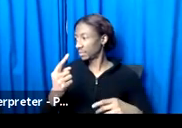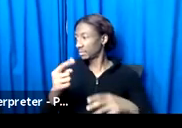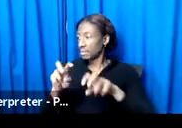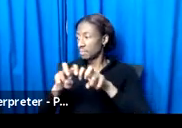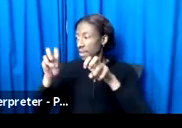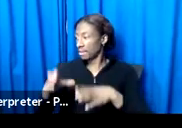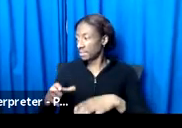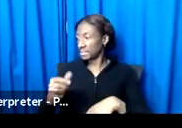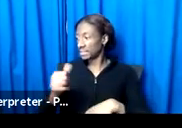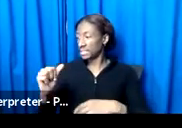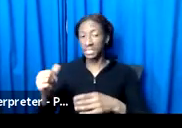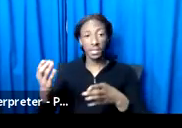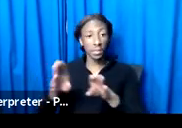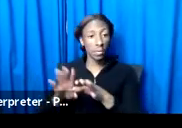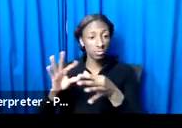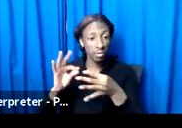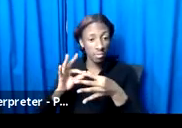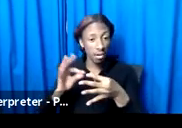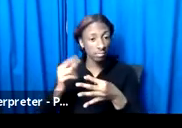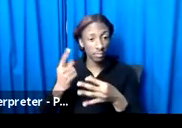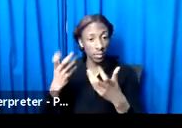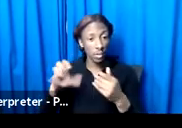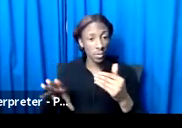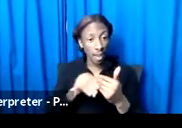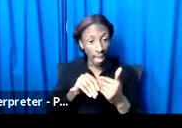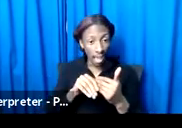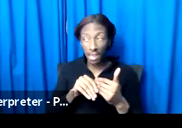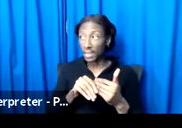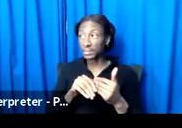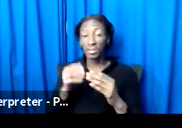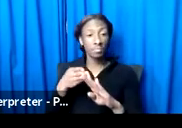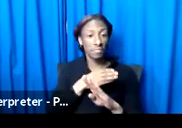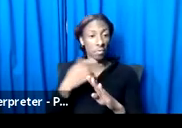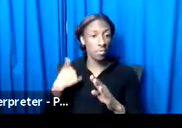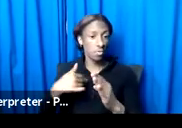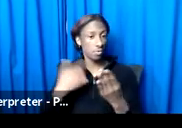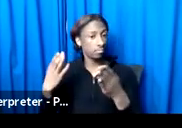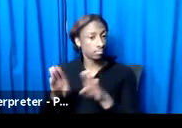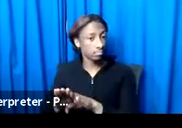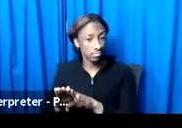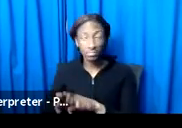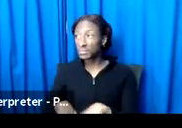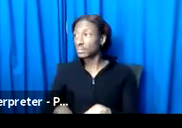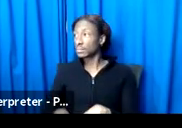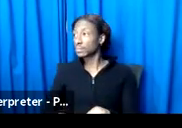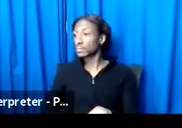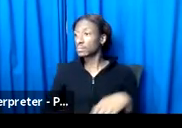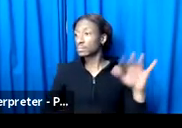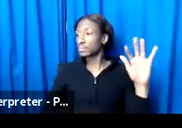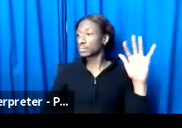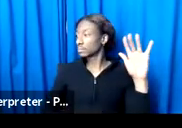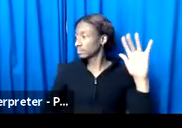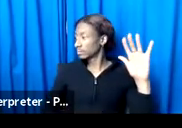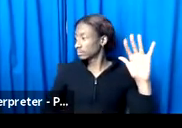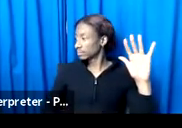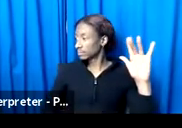anything else you'd like to add to the conversation before we wrap up? I did just Sure, catch I will. Oh,